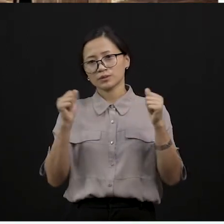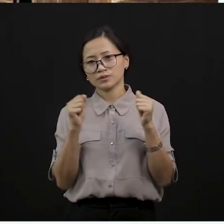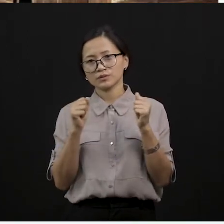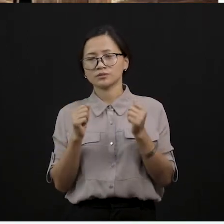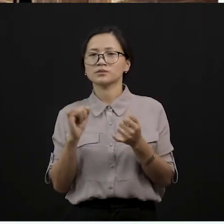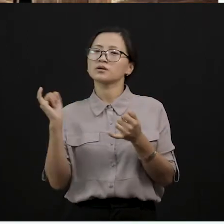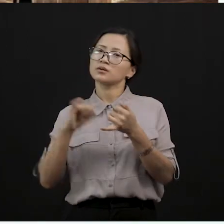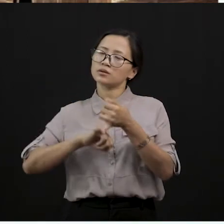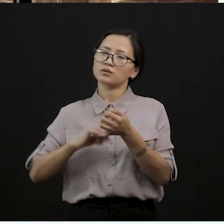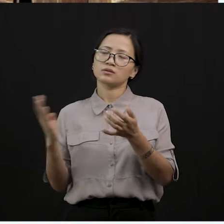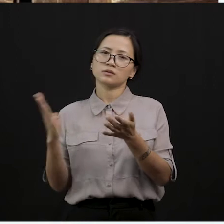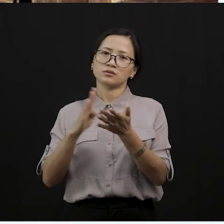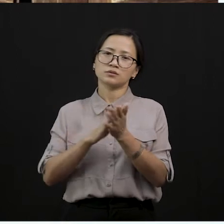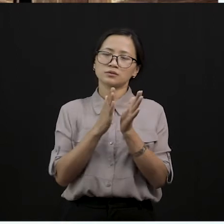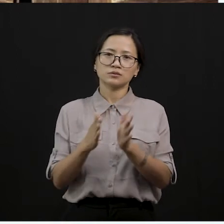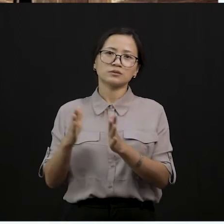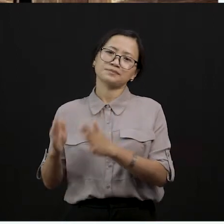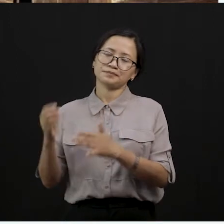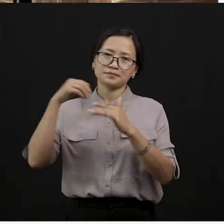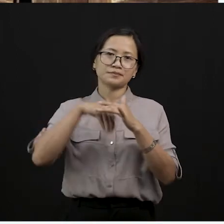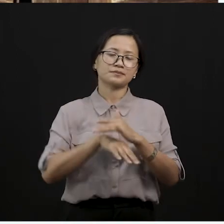in. It's a time of a winter season.